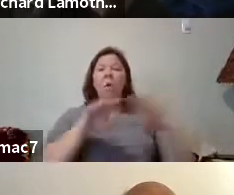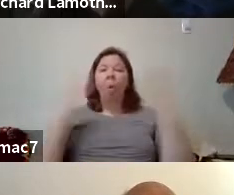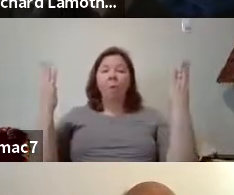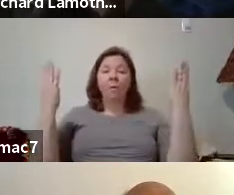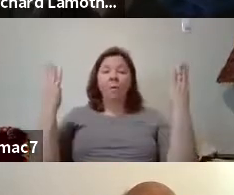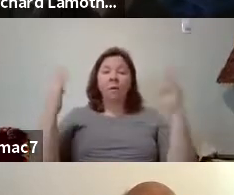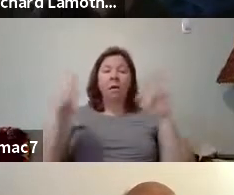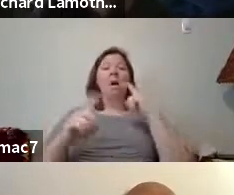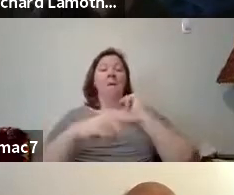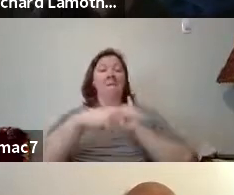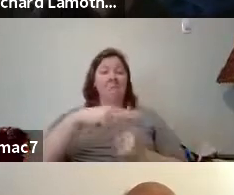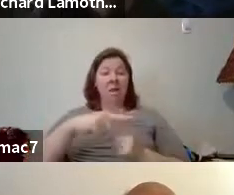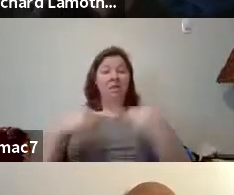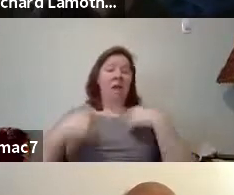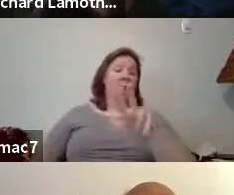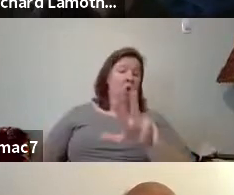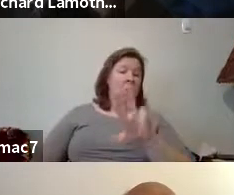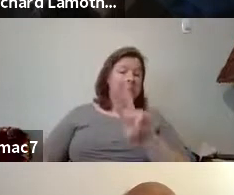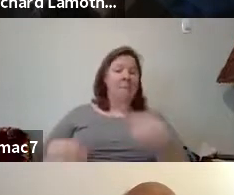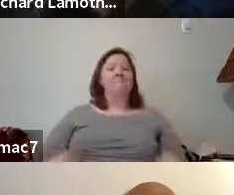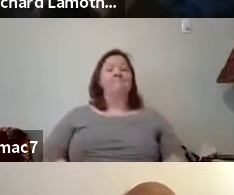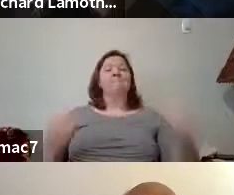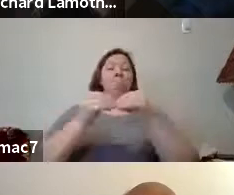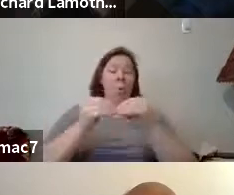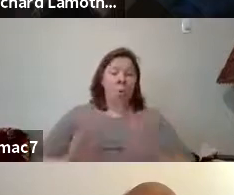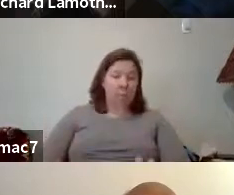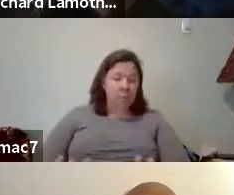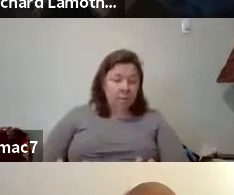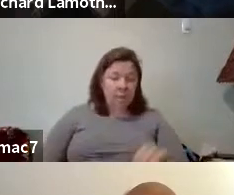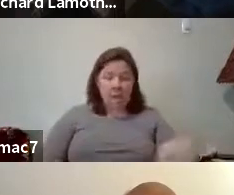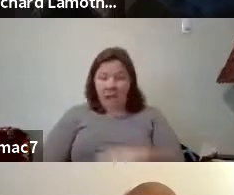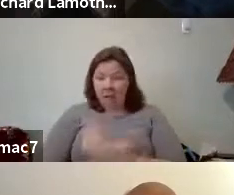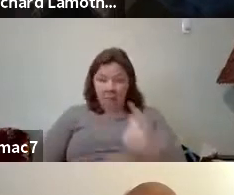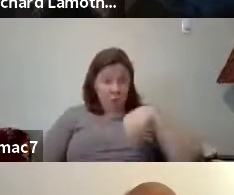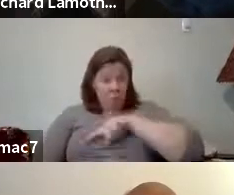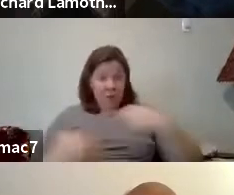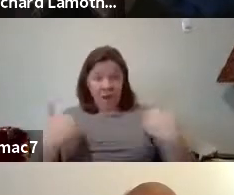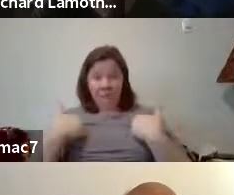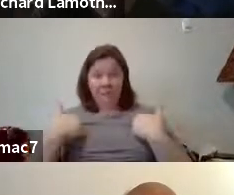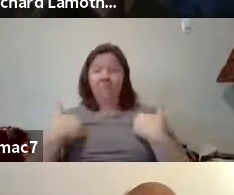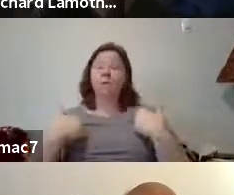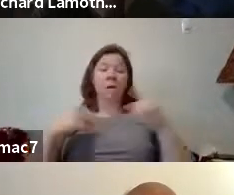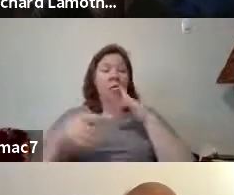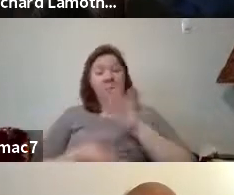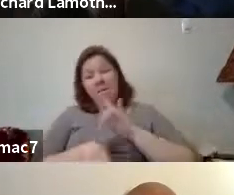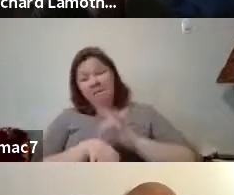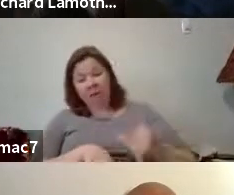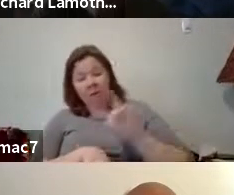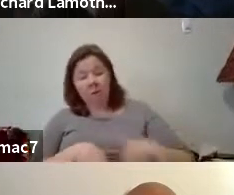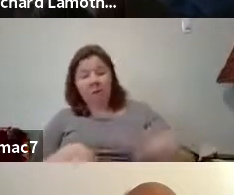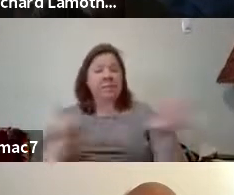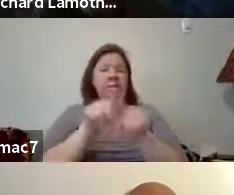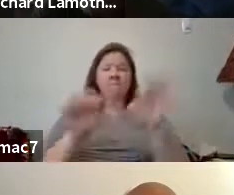37 more. And everything that we get is going to be available for the same cost. Even as we add